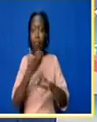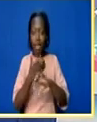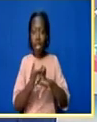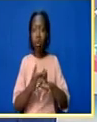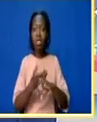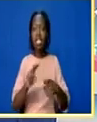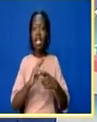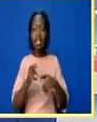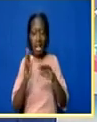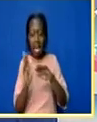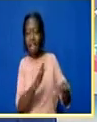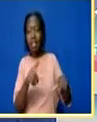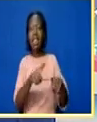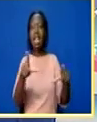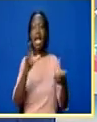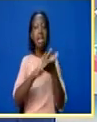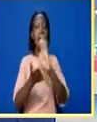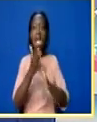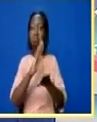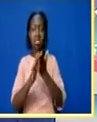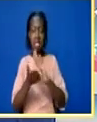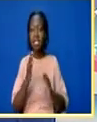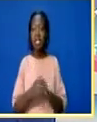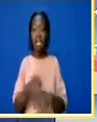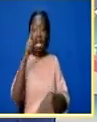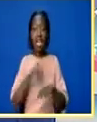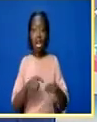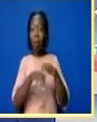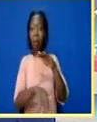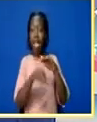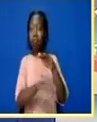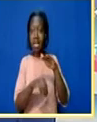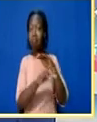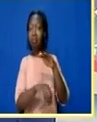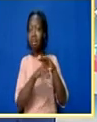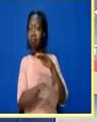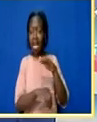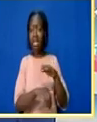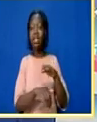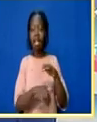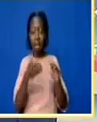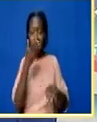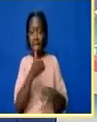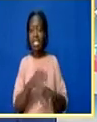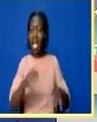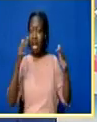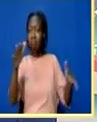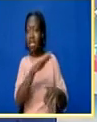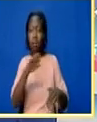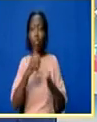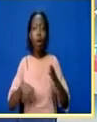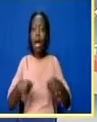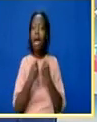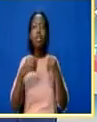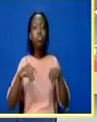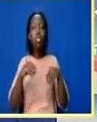very bare. Yes. And of course, when you're mining a quarry, it's not a small place. No, it's big. It's a big place. It's very big. So what is happening to the soil